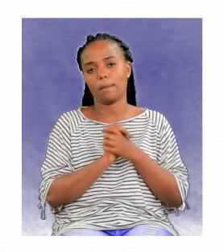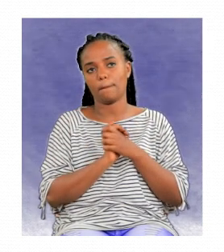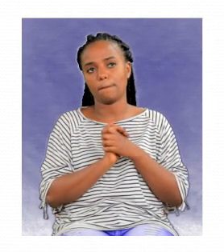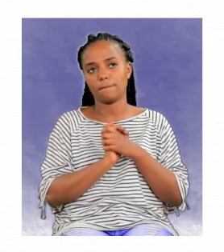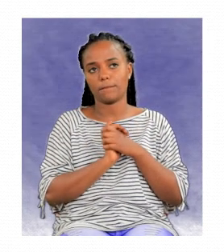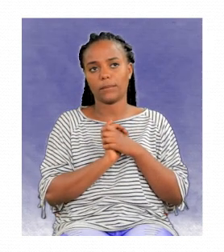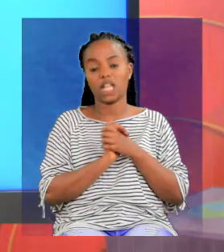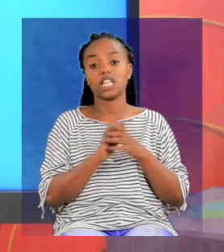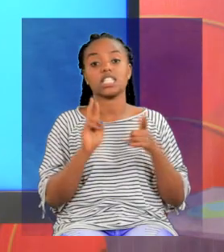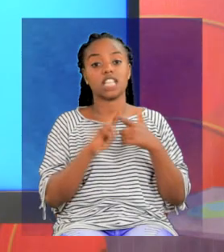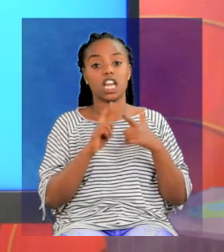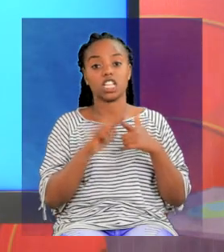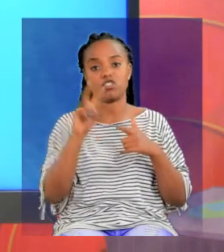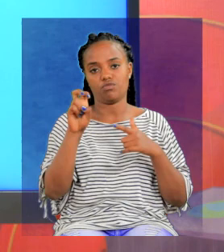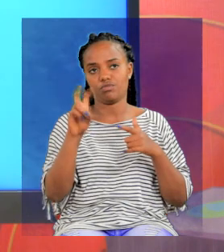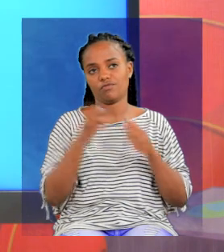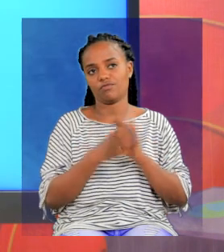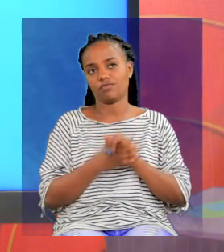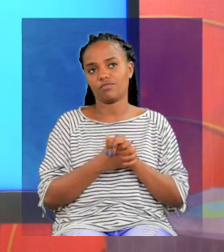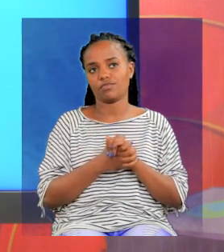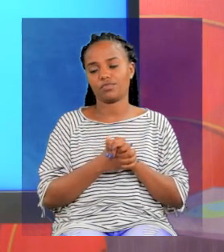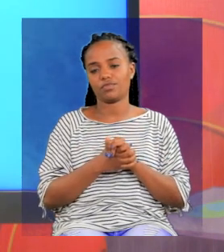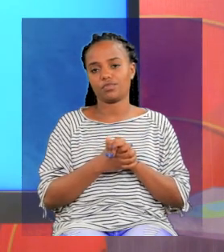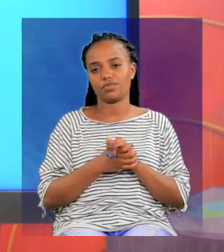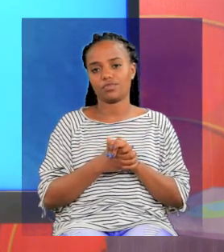the range will be this, 20.